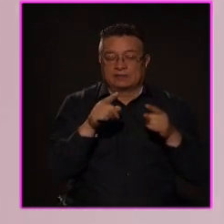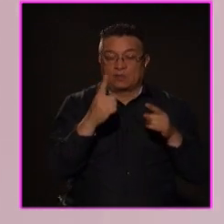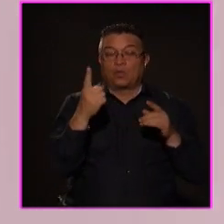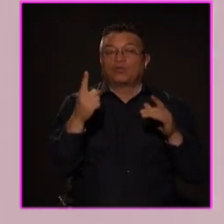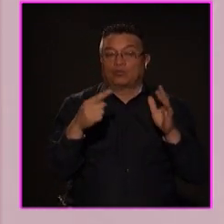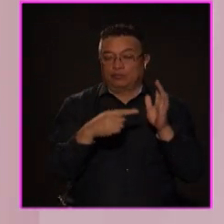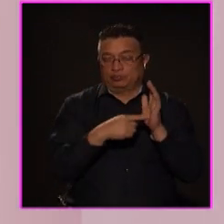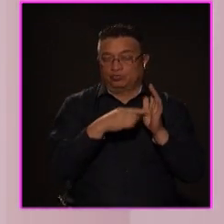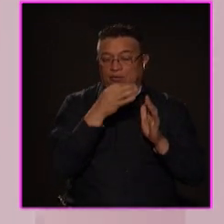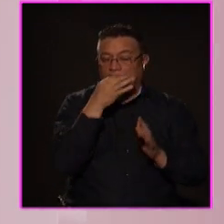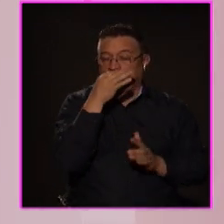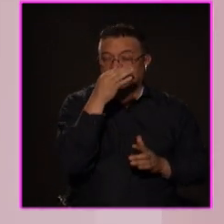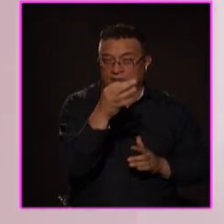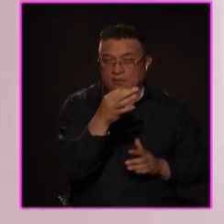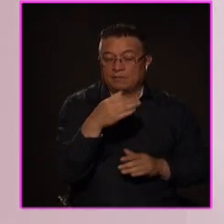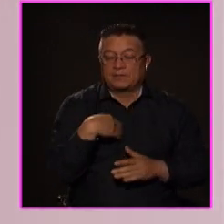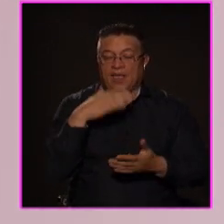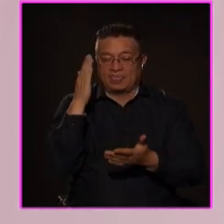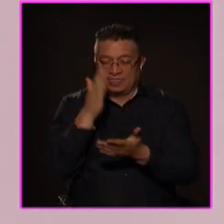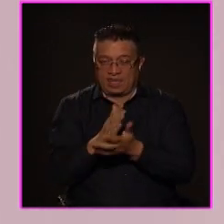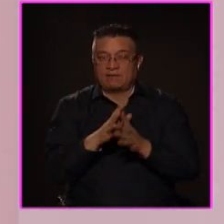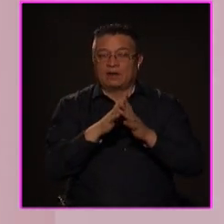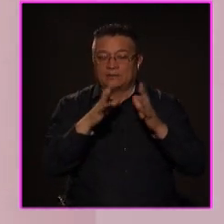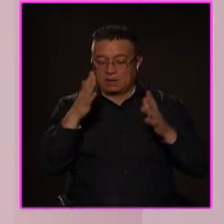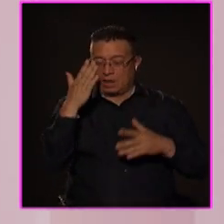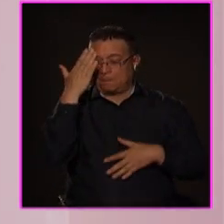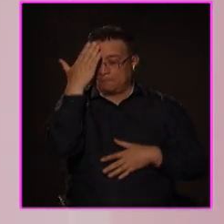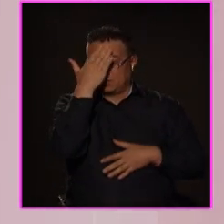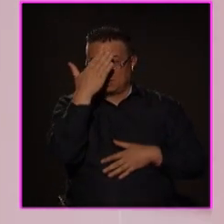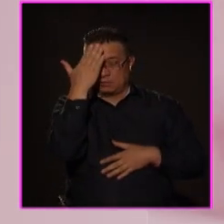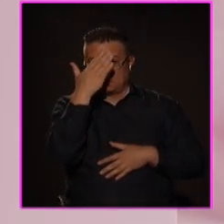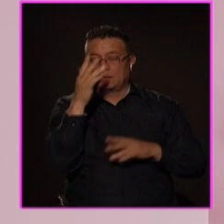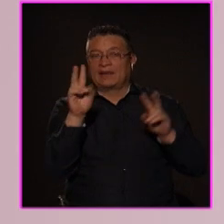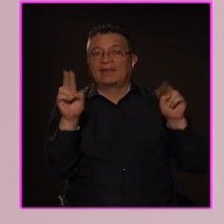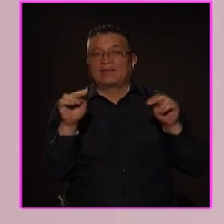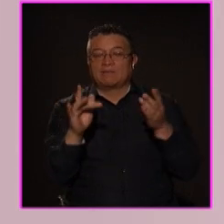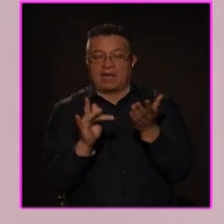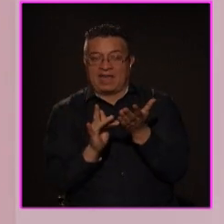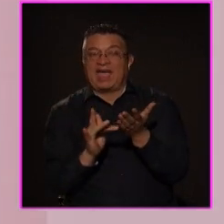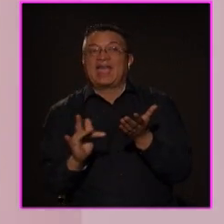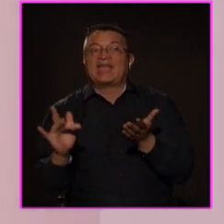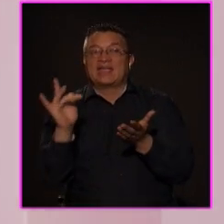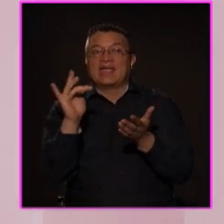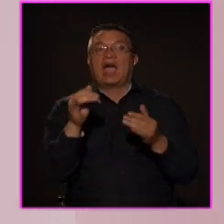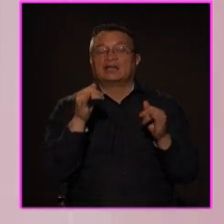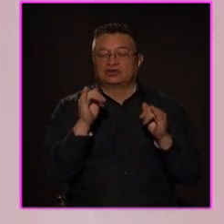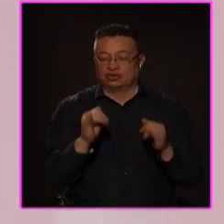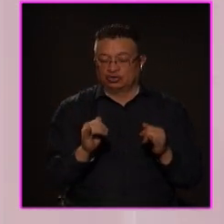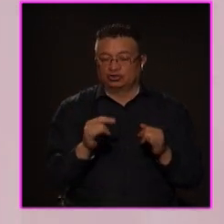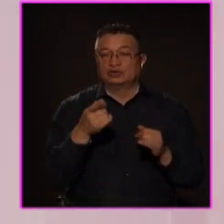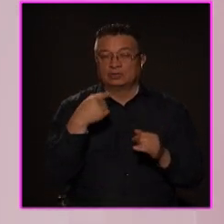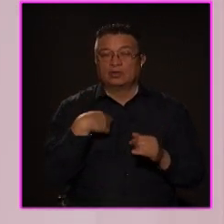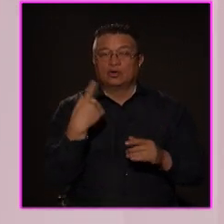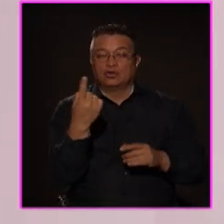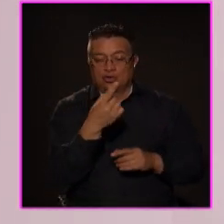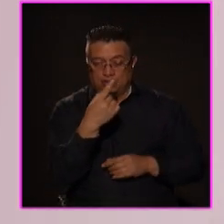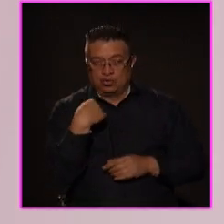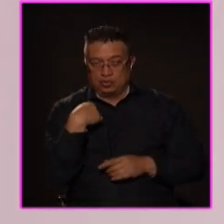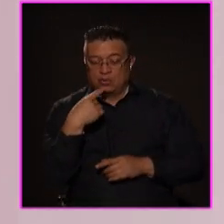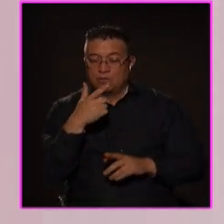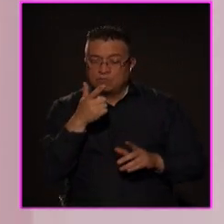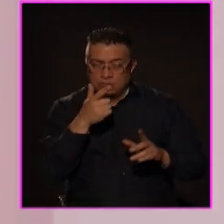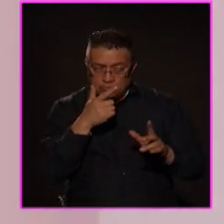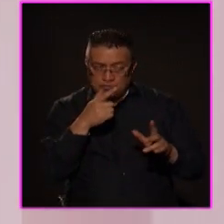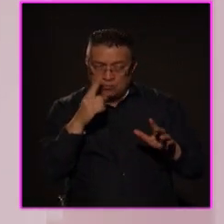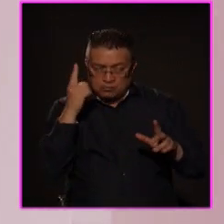very concerned about AI. I think that the stakes are very high, but not for the reasons that we usually hear.